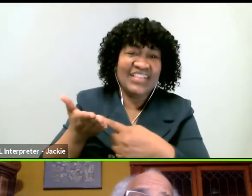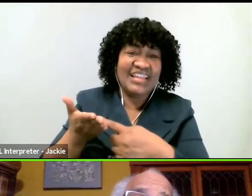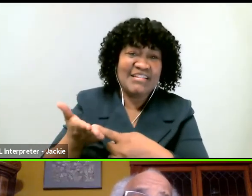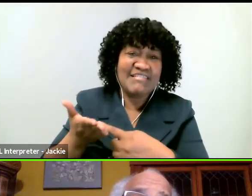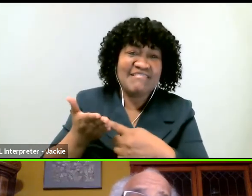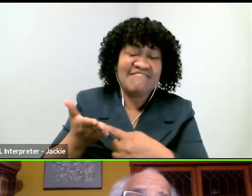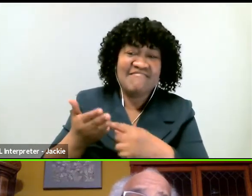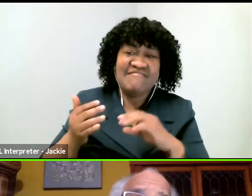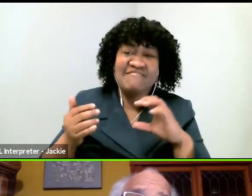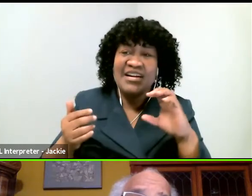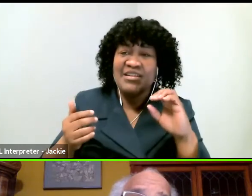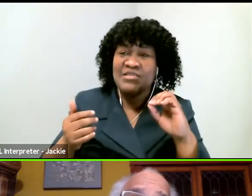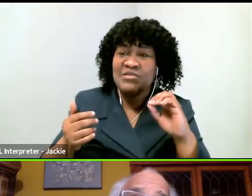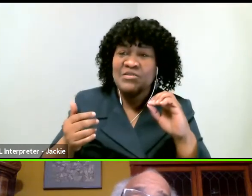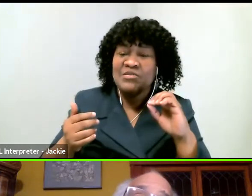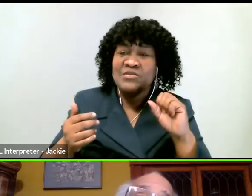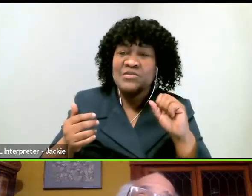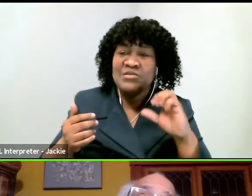as you talk about Olson